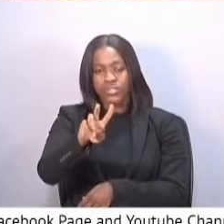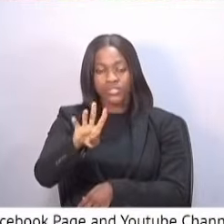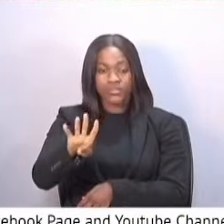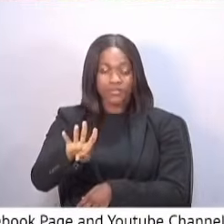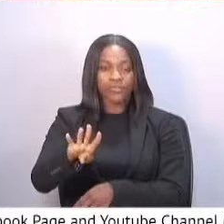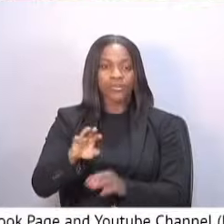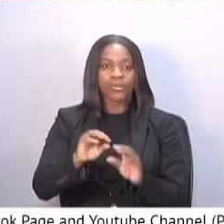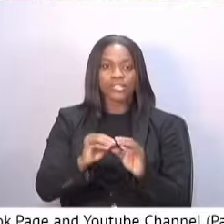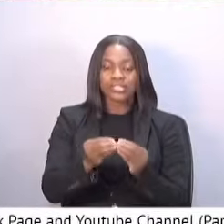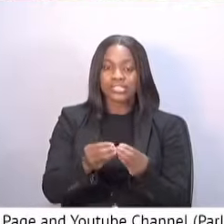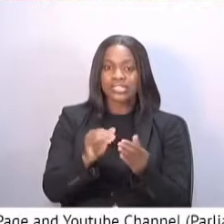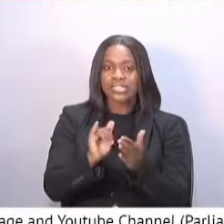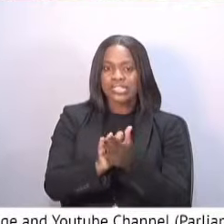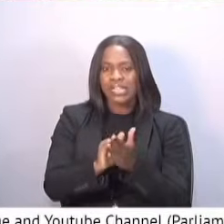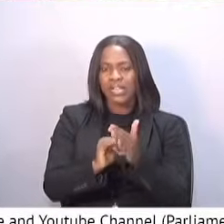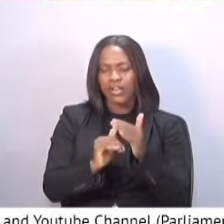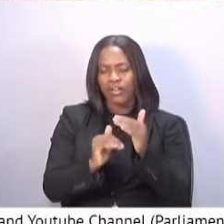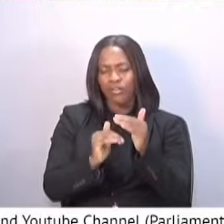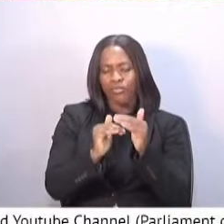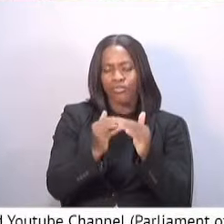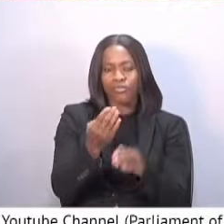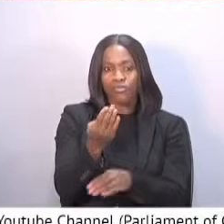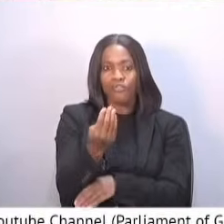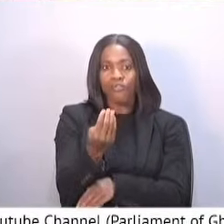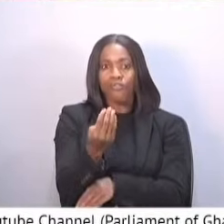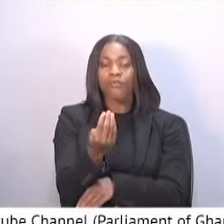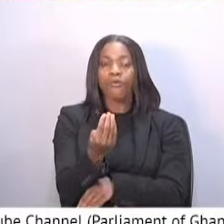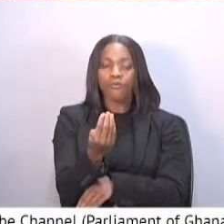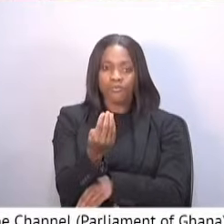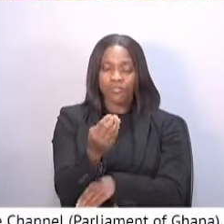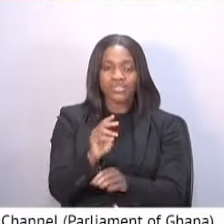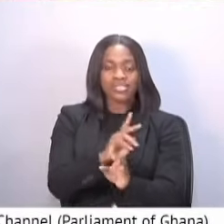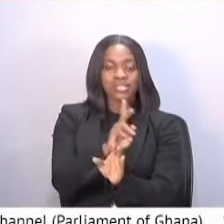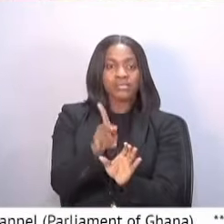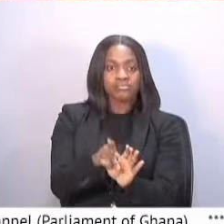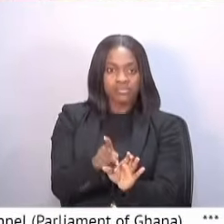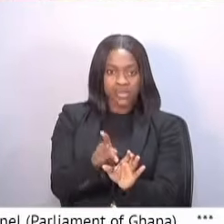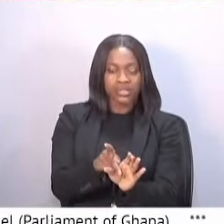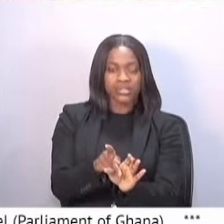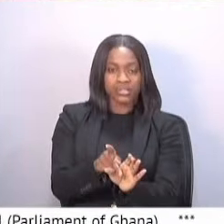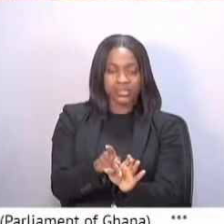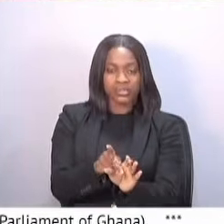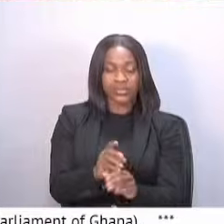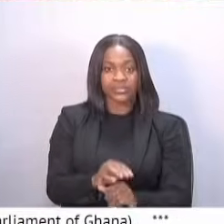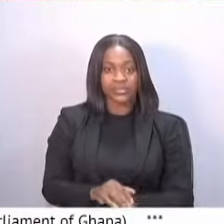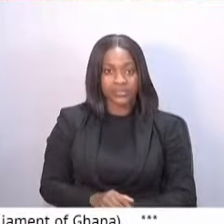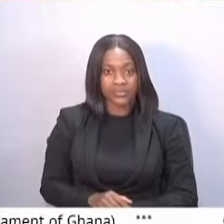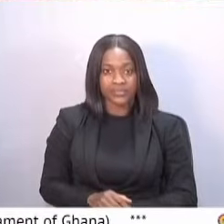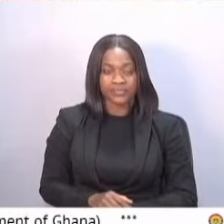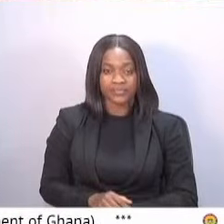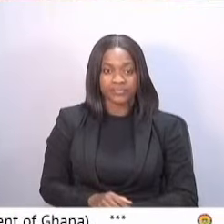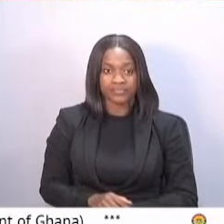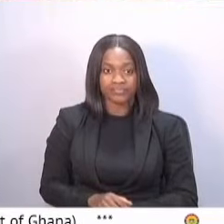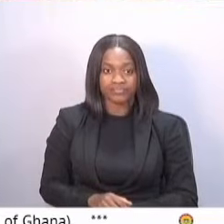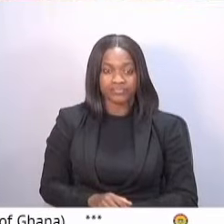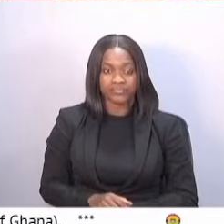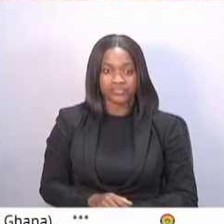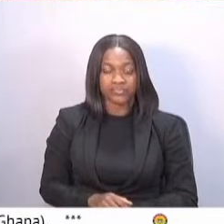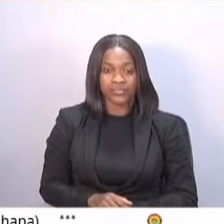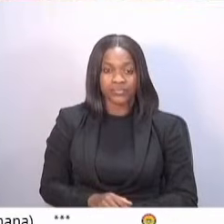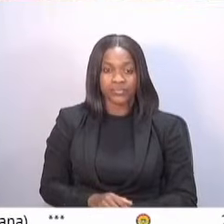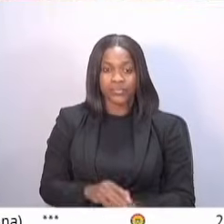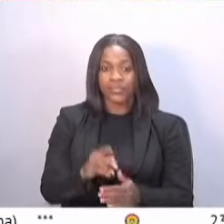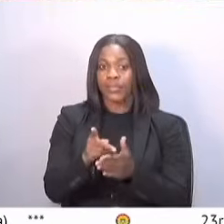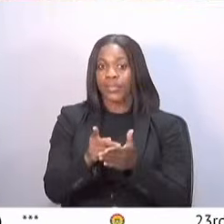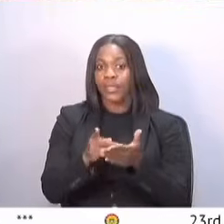which approximately 14 have actively participated in validation assignments. As part of